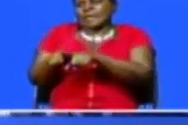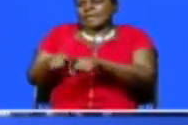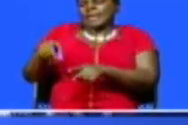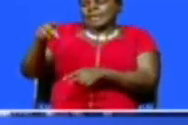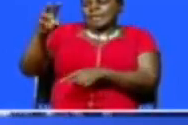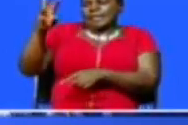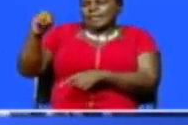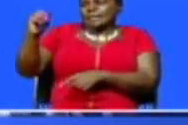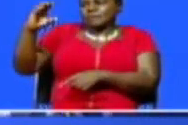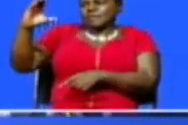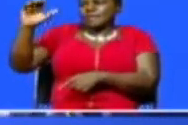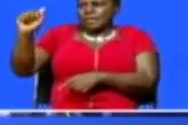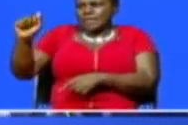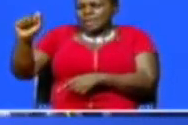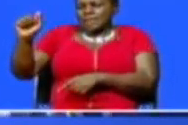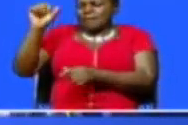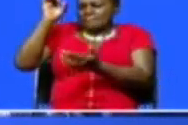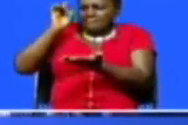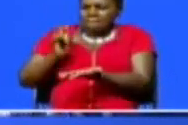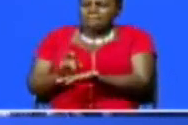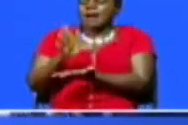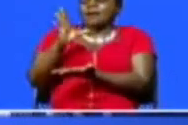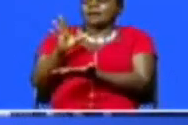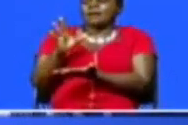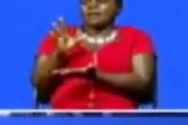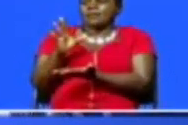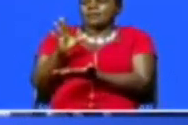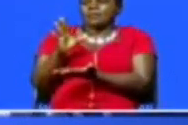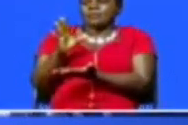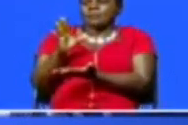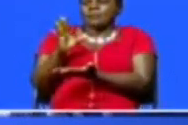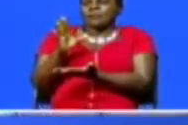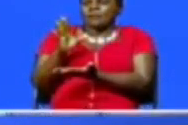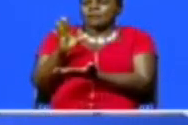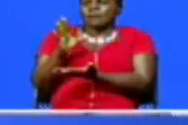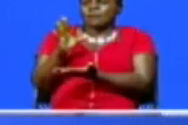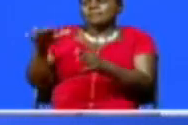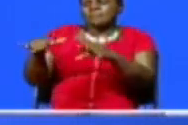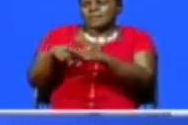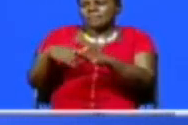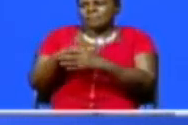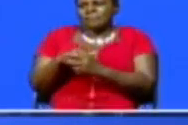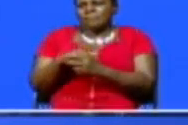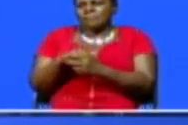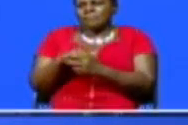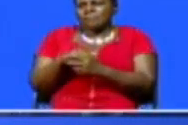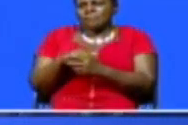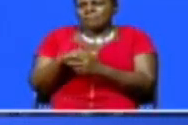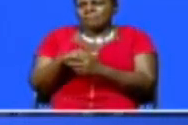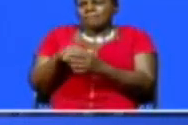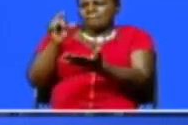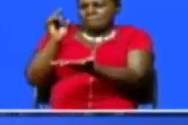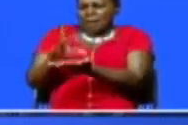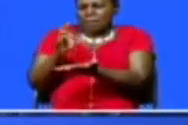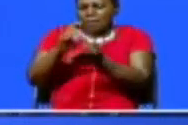Cynthia Mutere be and is hereby expelled as a member of Ford Kenya Party. Steps will be taken to remove